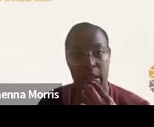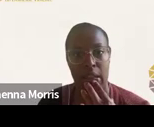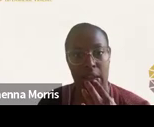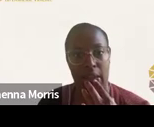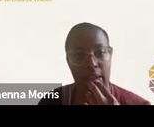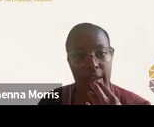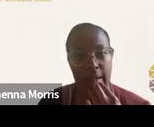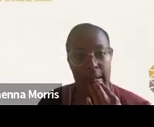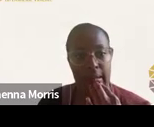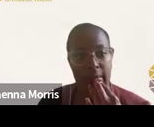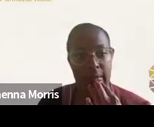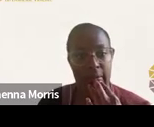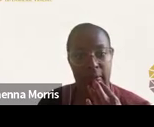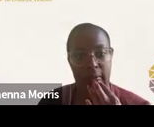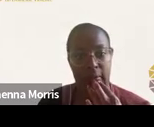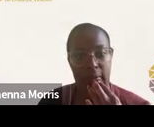allowable cost.